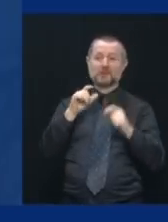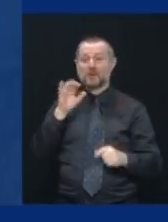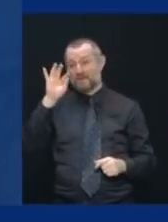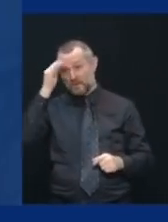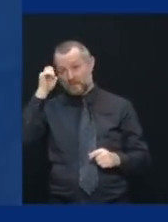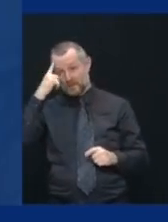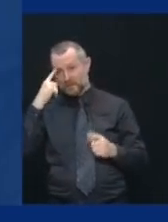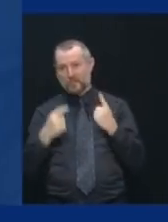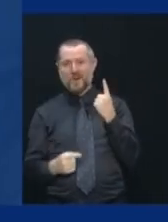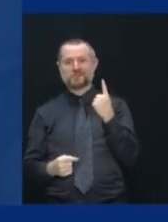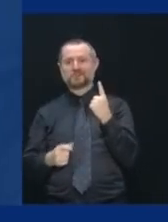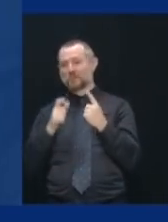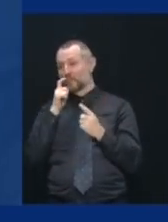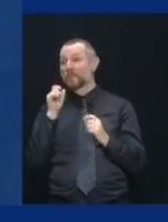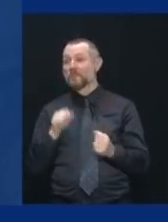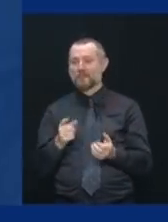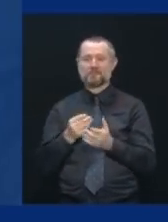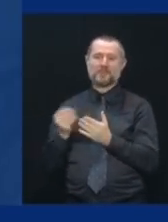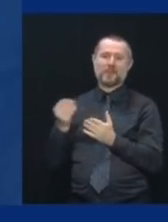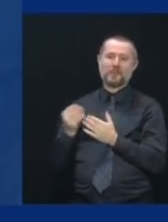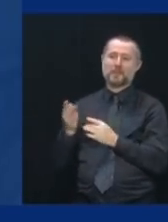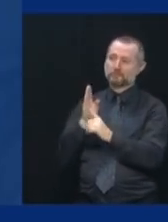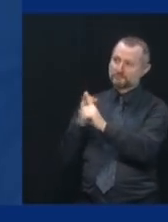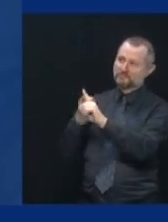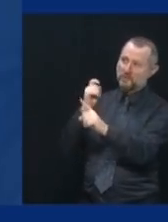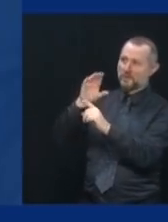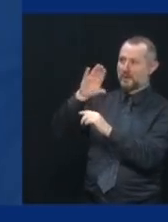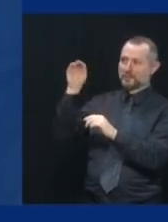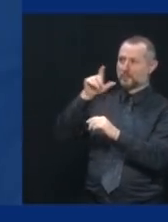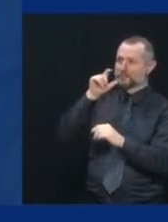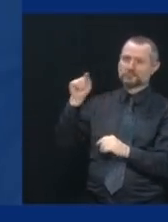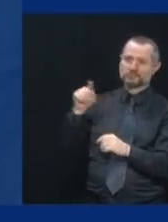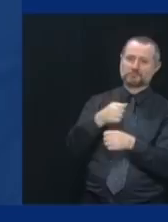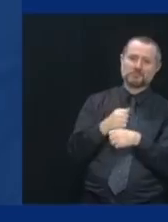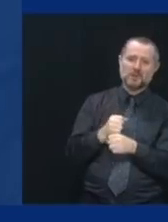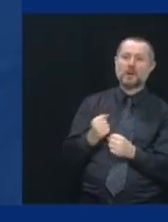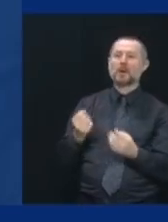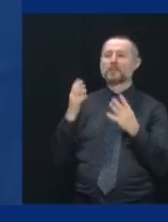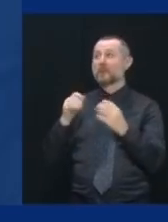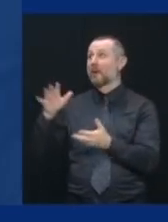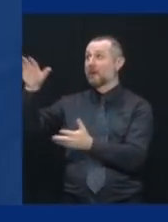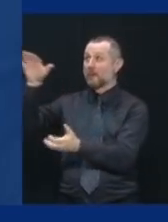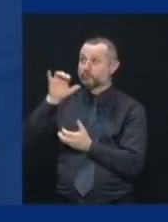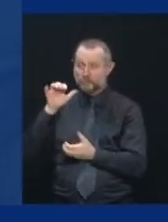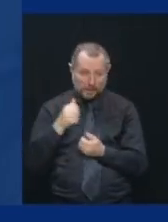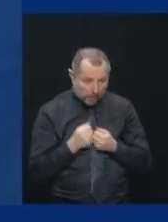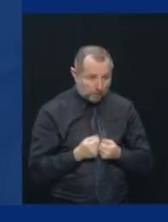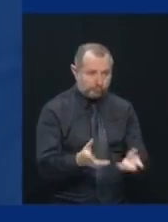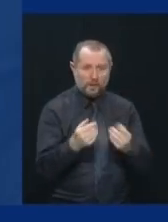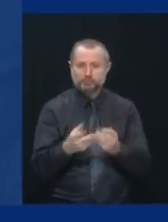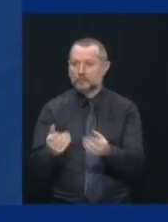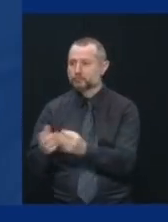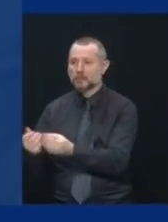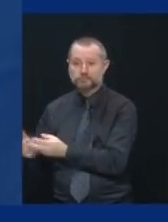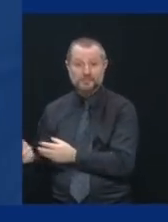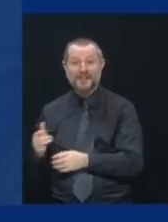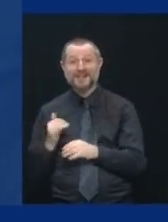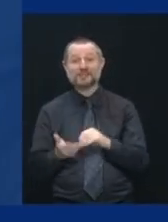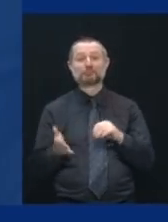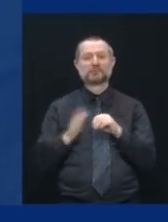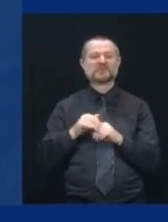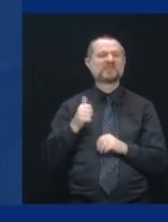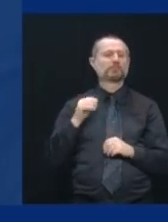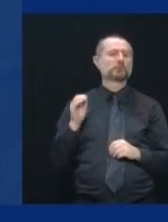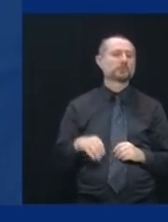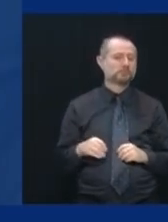companies. So really, they control the spigot on the supply. They've increased it over 10% already in